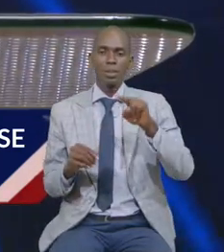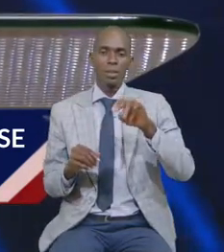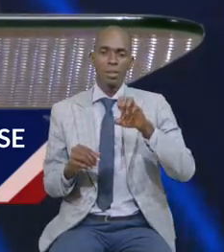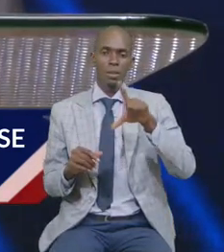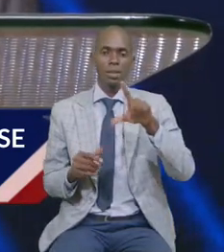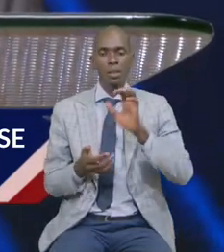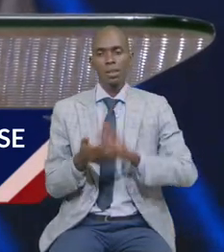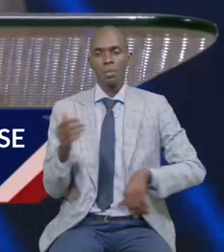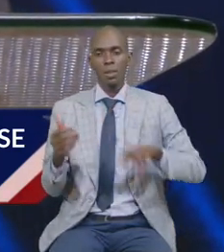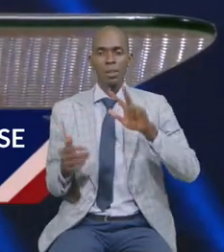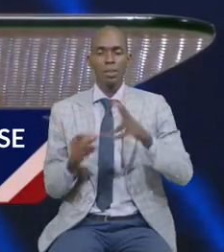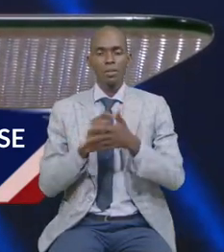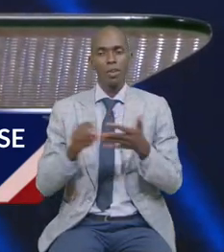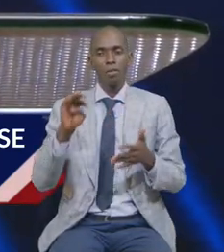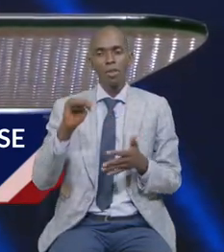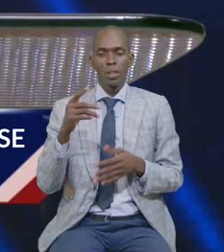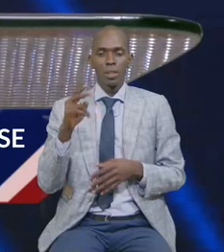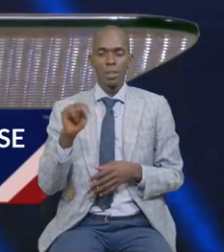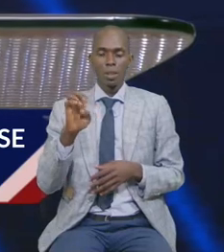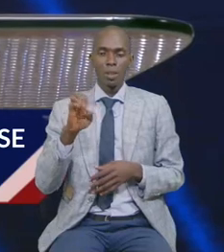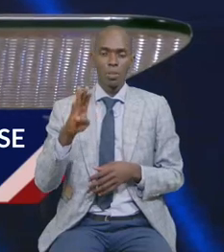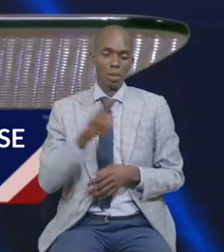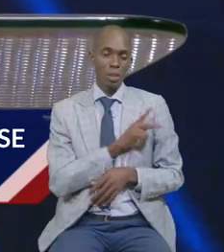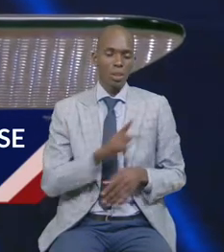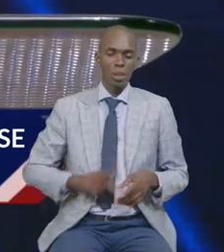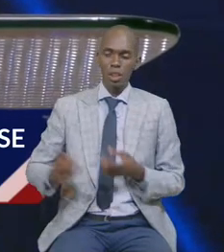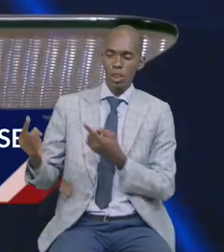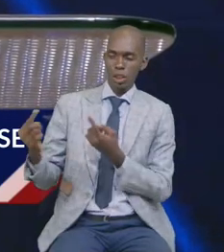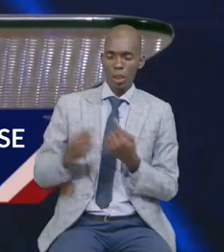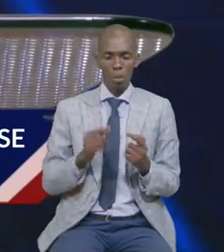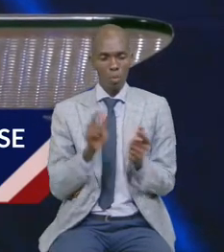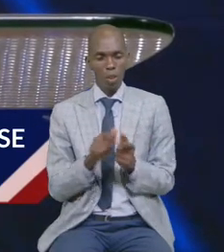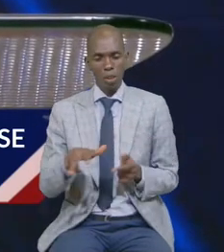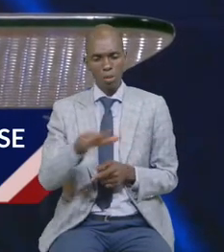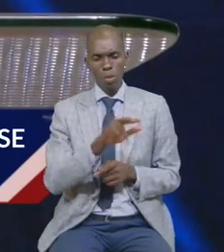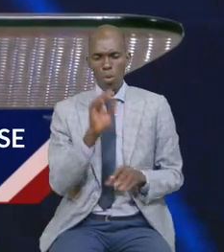cognizes big and said unto them is it true oh